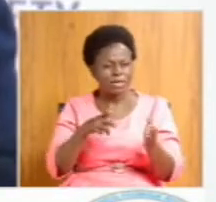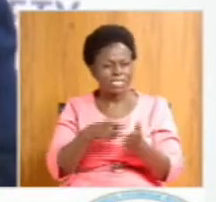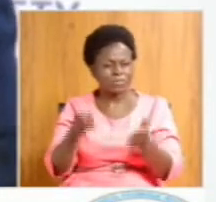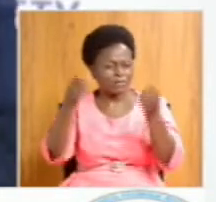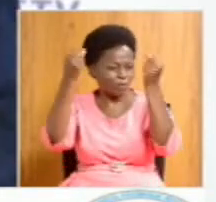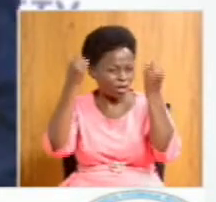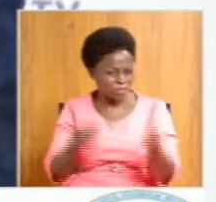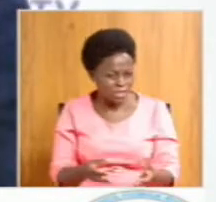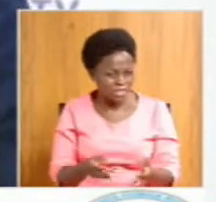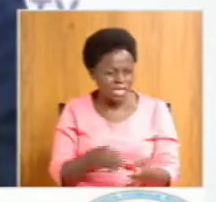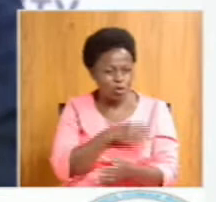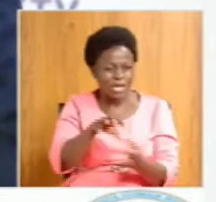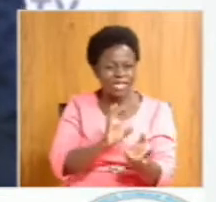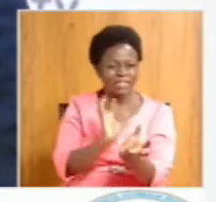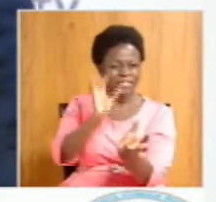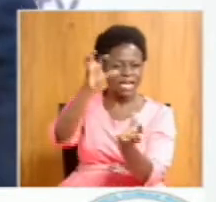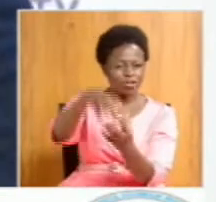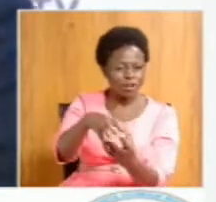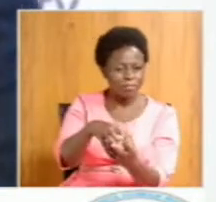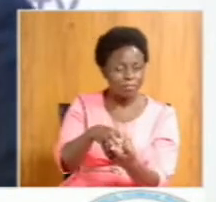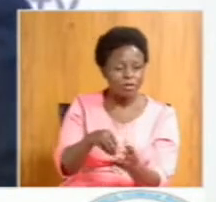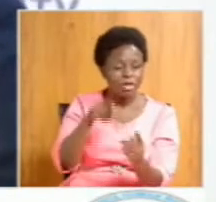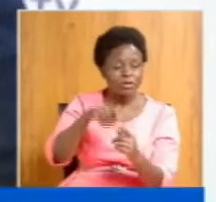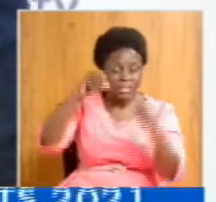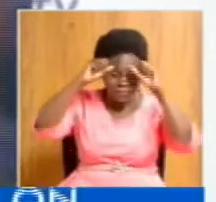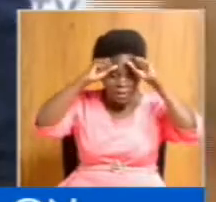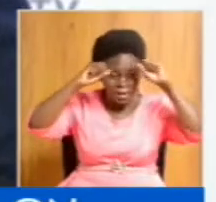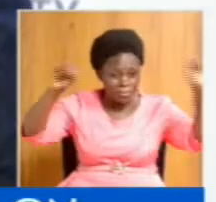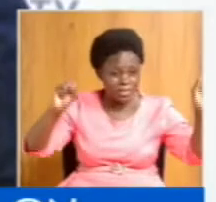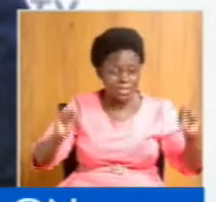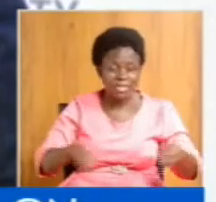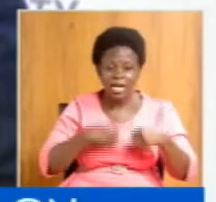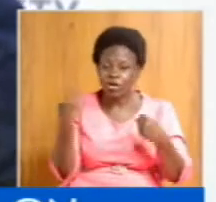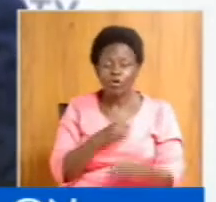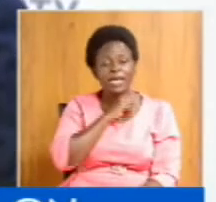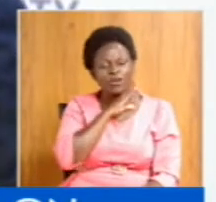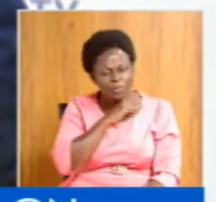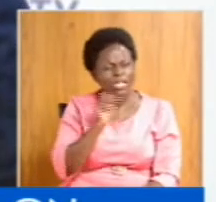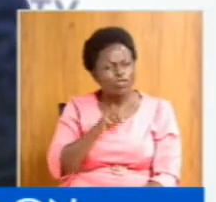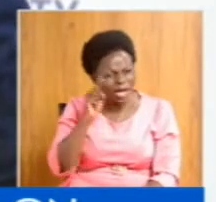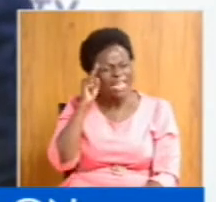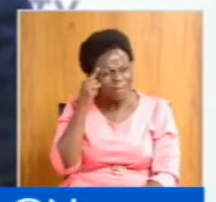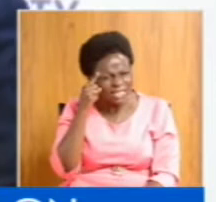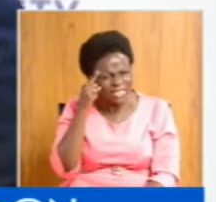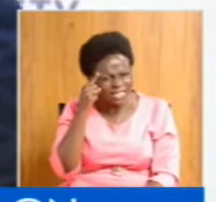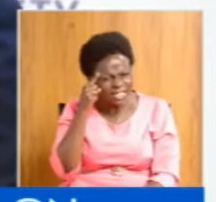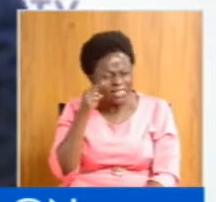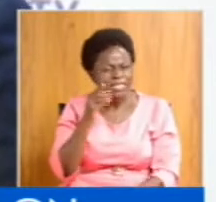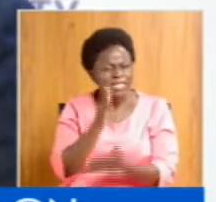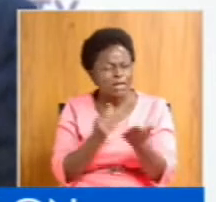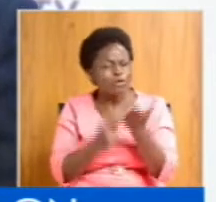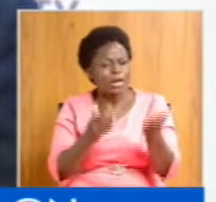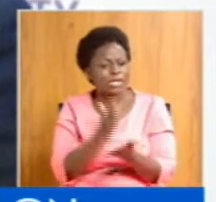losses. So we are in a trap to the point that even the head of state can only complain, you can imagine, because a certain